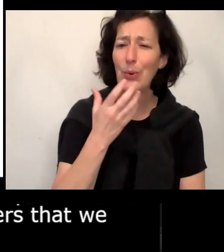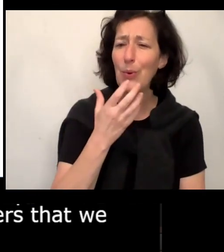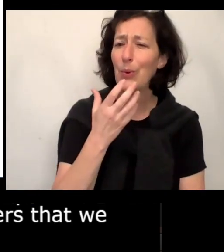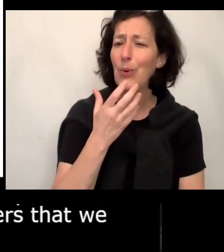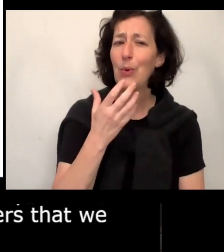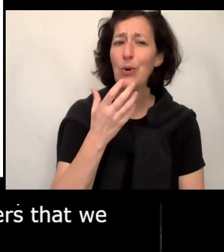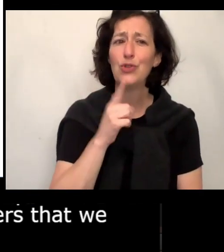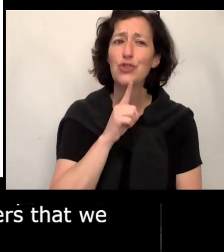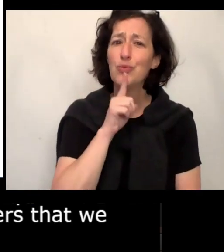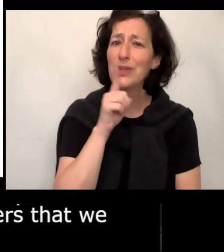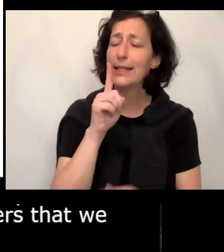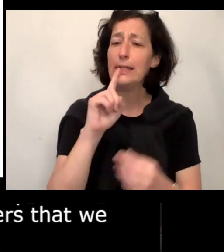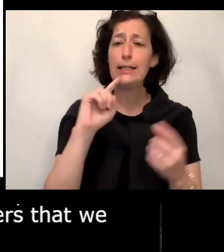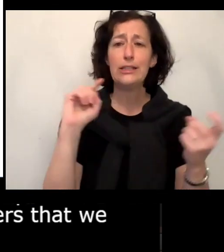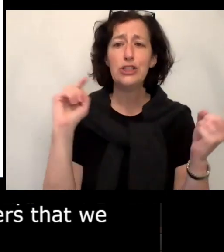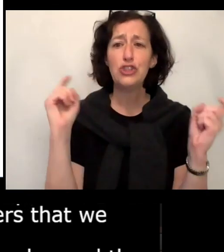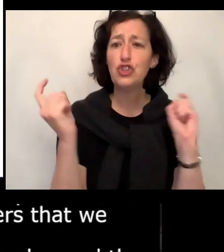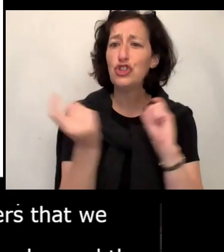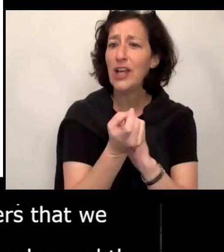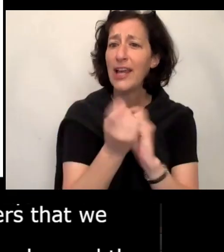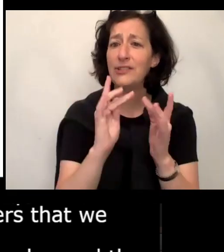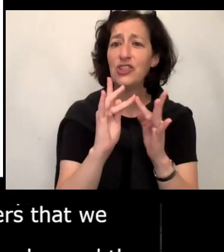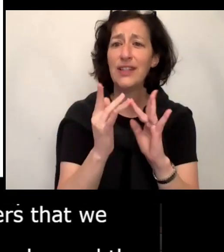changed the face of the internet,